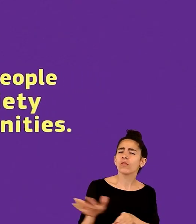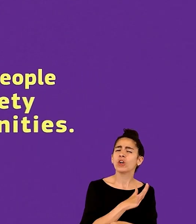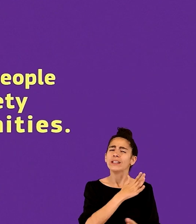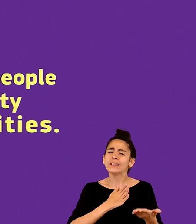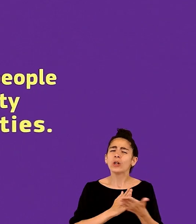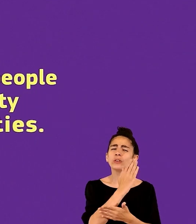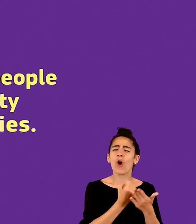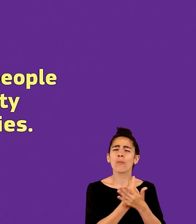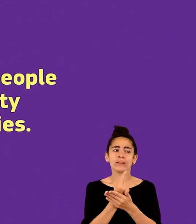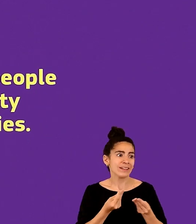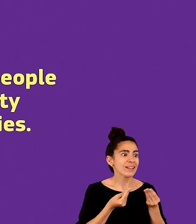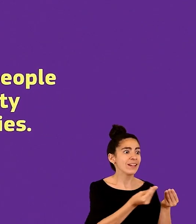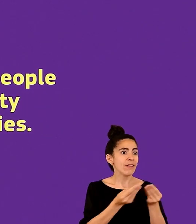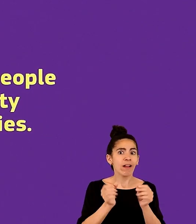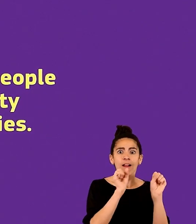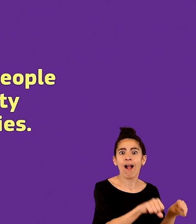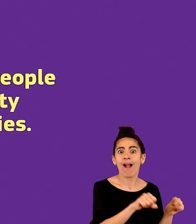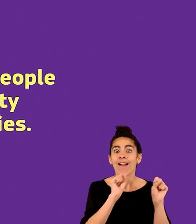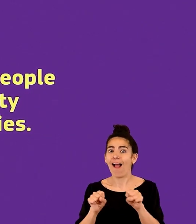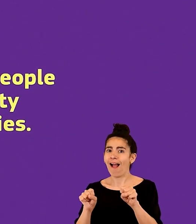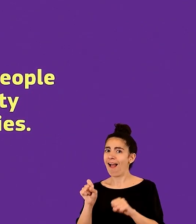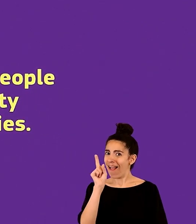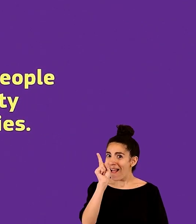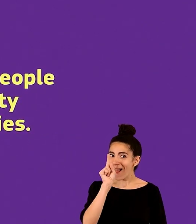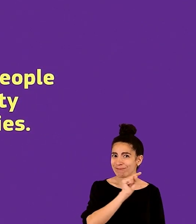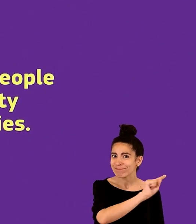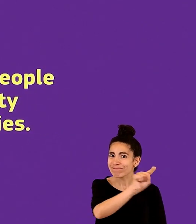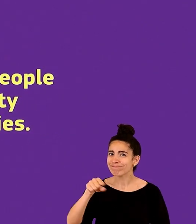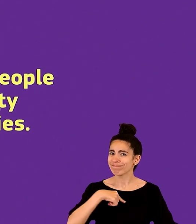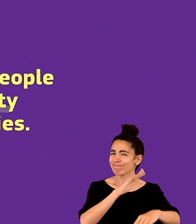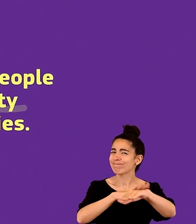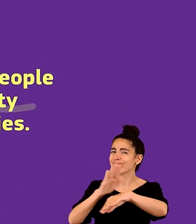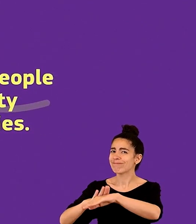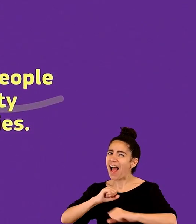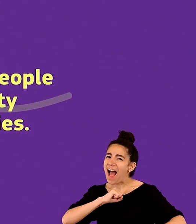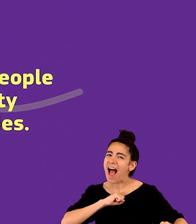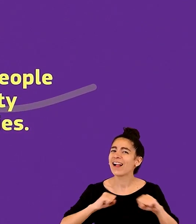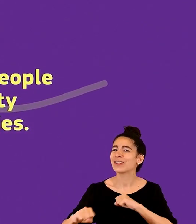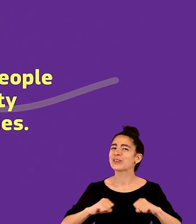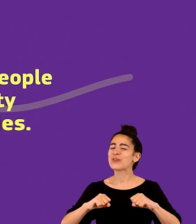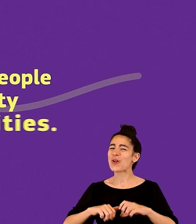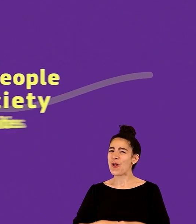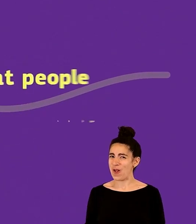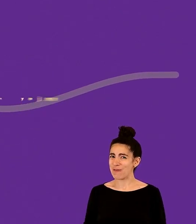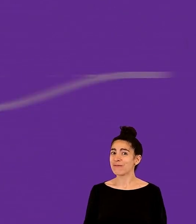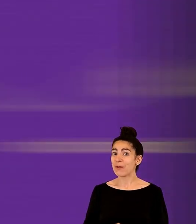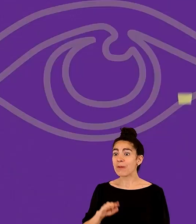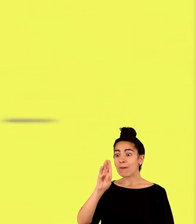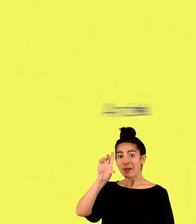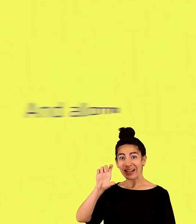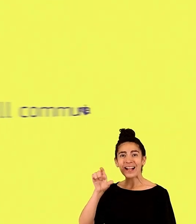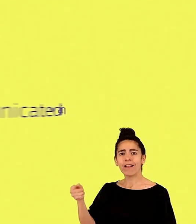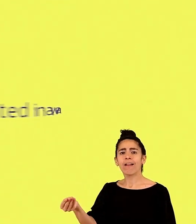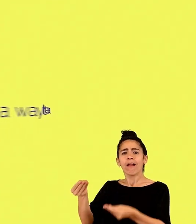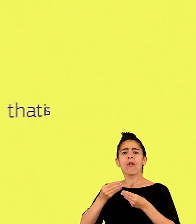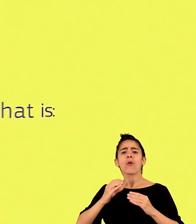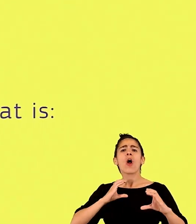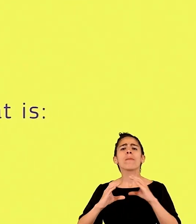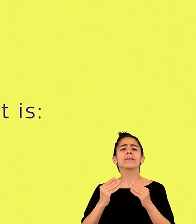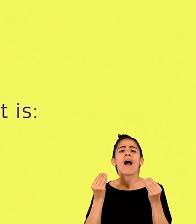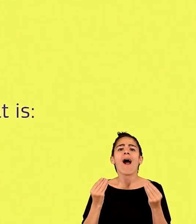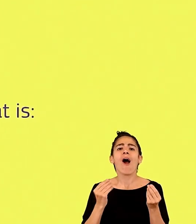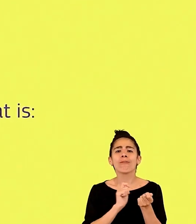people enjoy and participate in society with full rights and opportunities. Our call to action. Bull. And